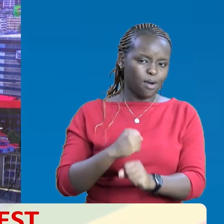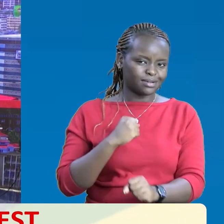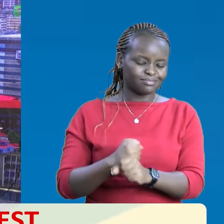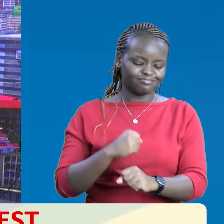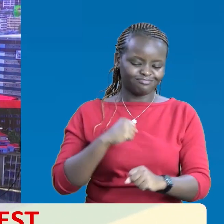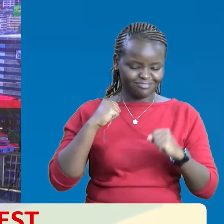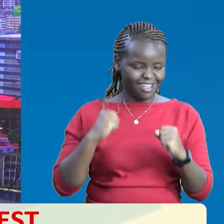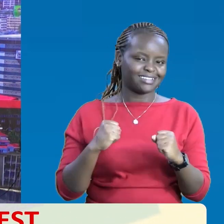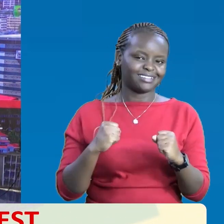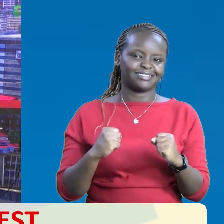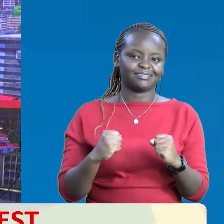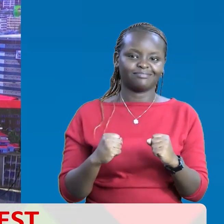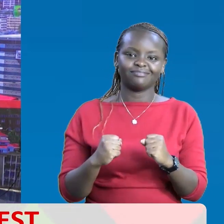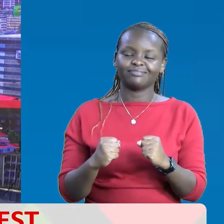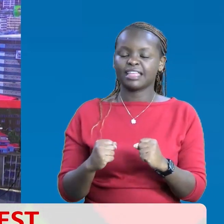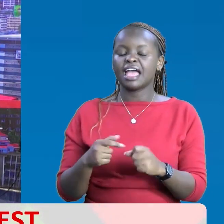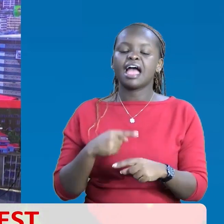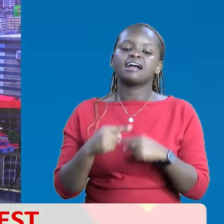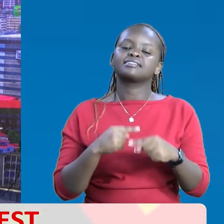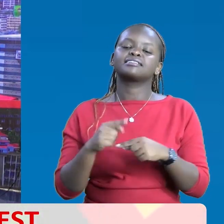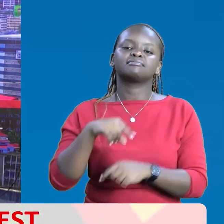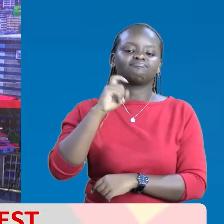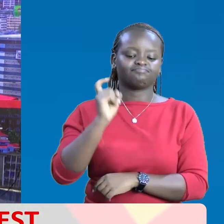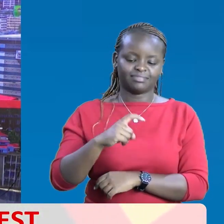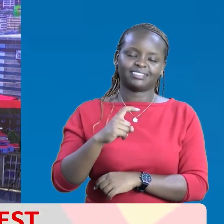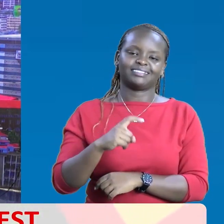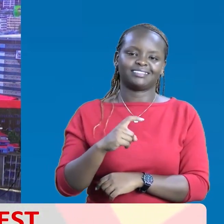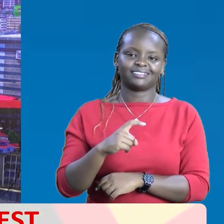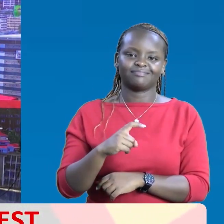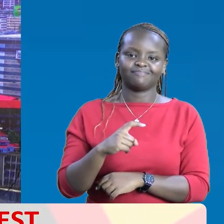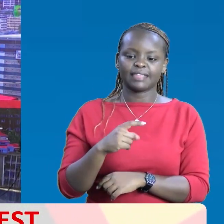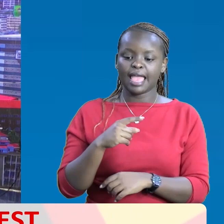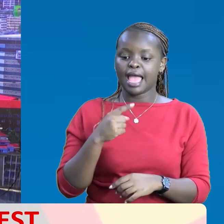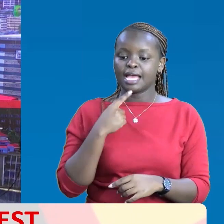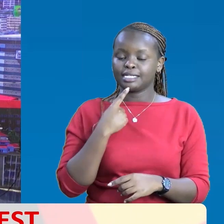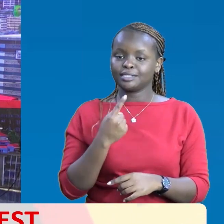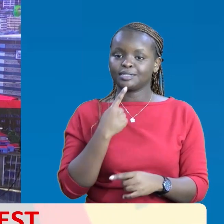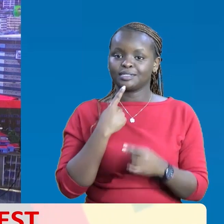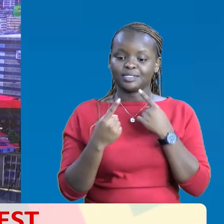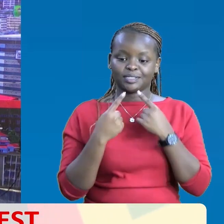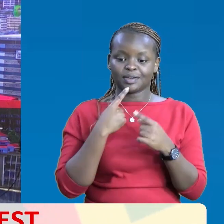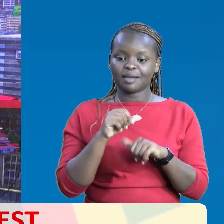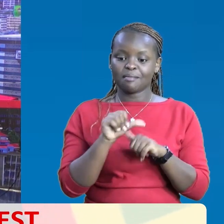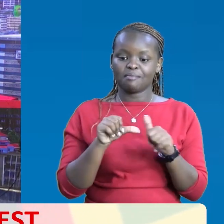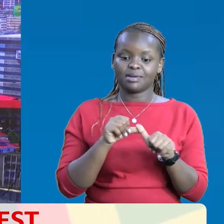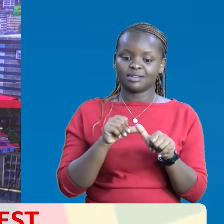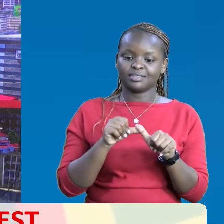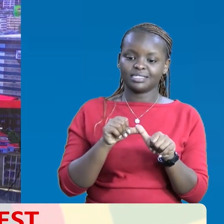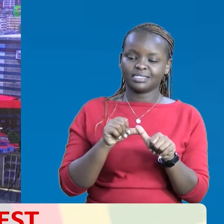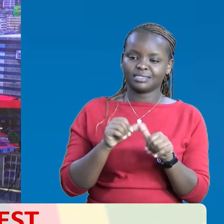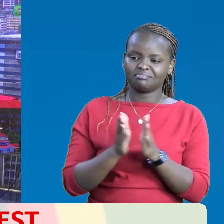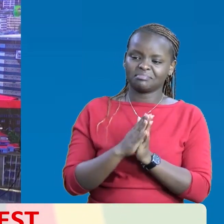itakam. No matter, I'm sure wanatumiangalia story yao I have a boyfriend kama excuse, Great Wall of